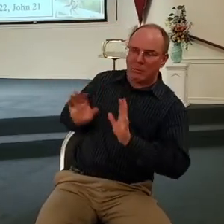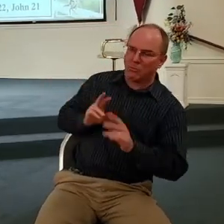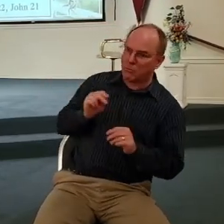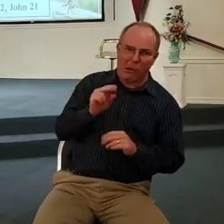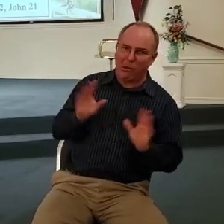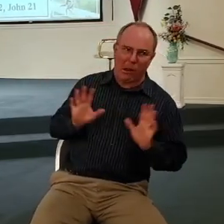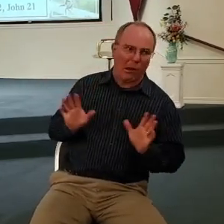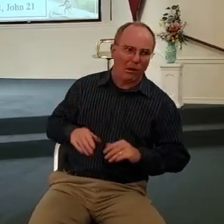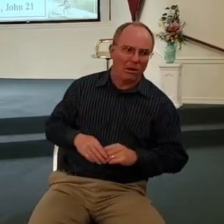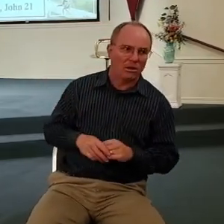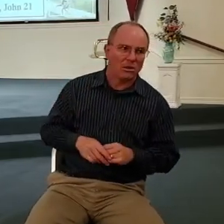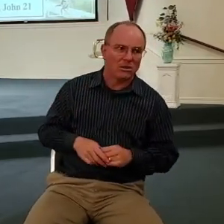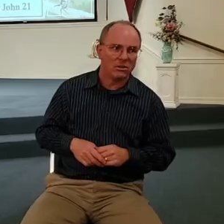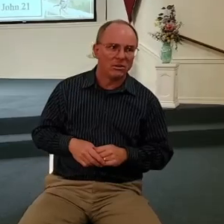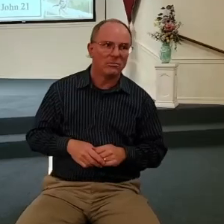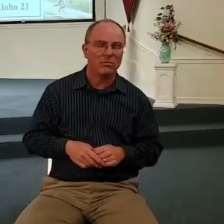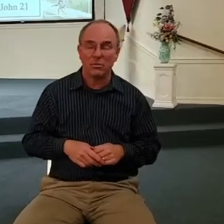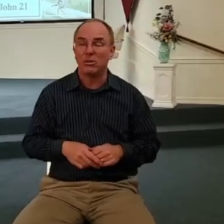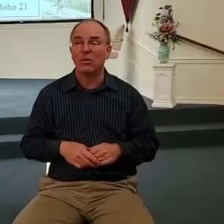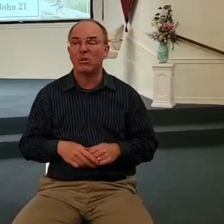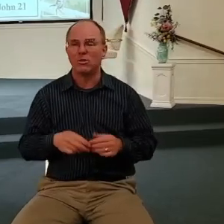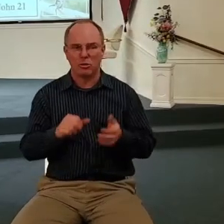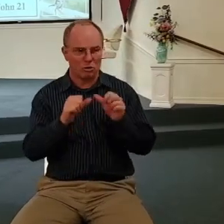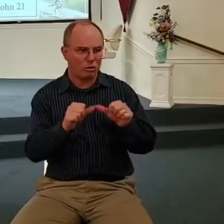As we continue reading in Luke,